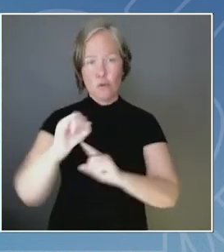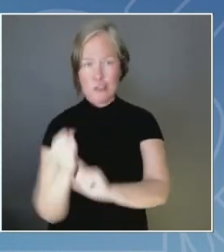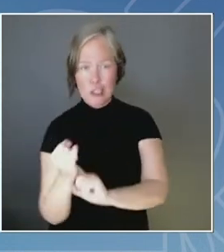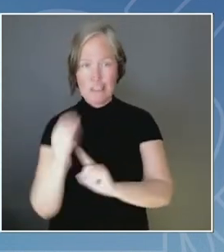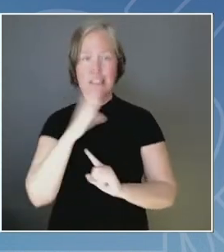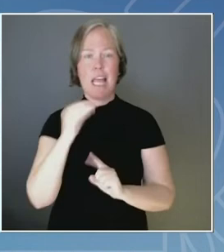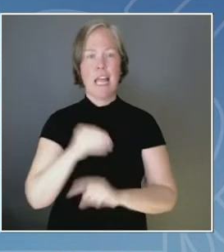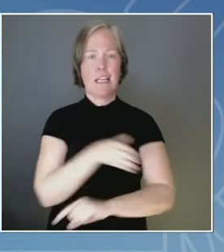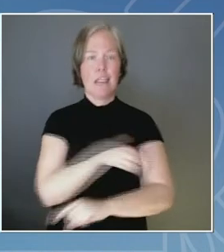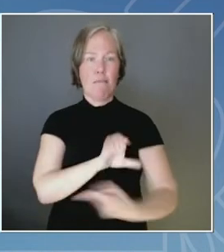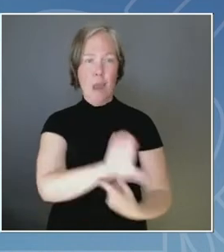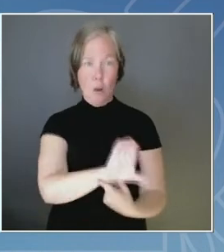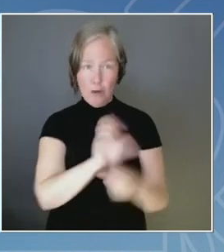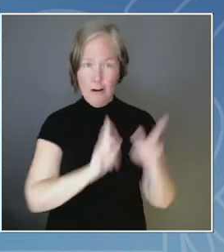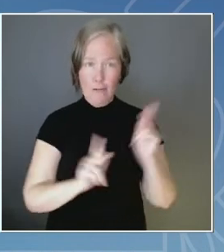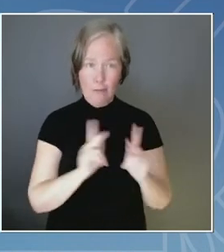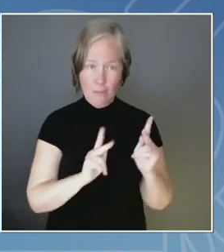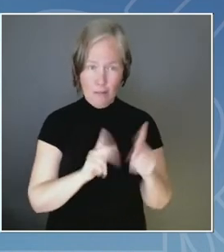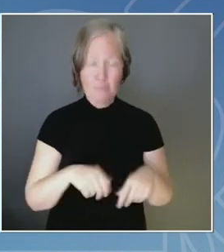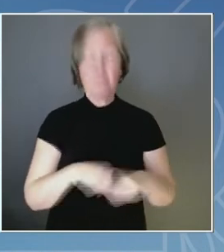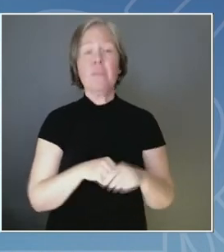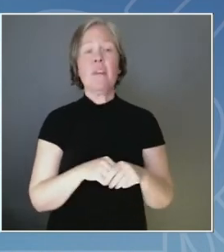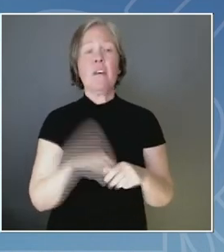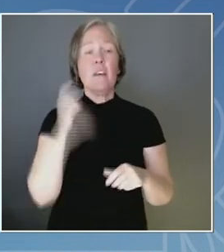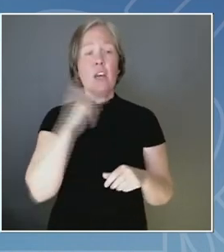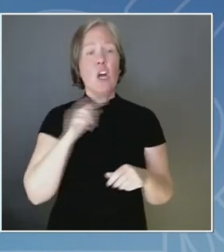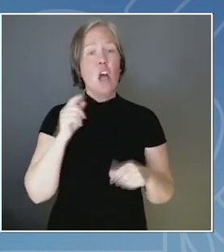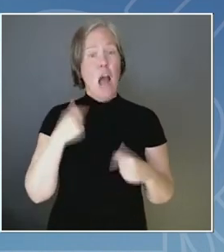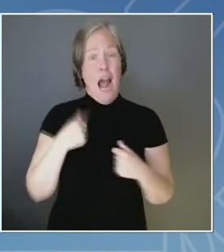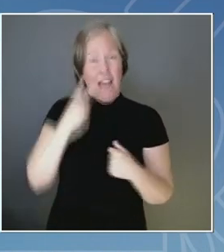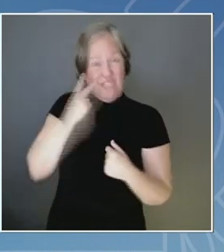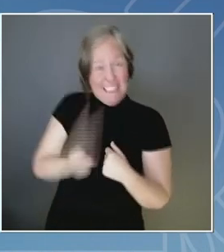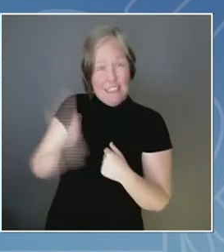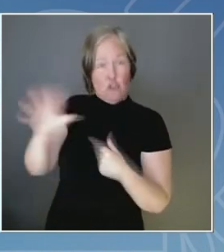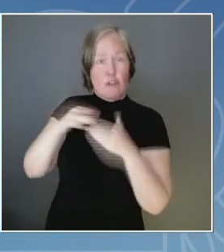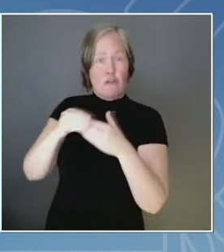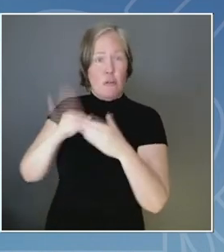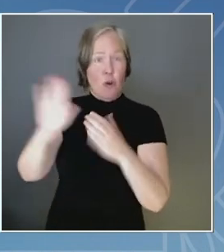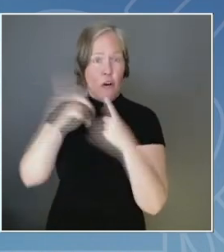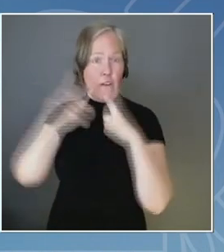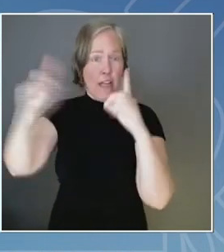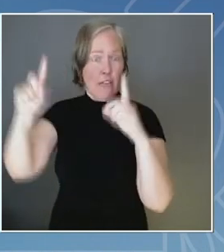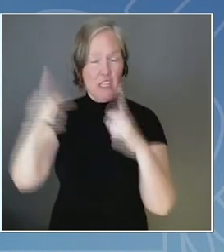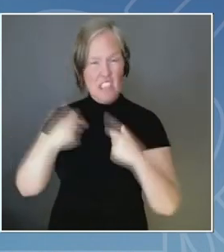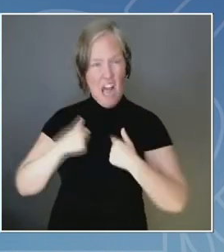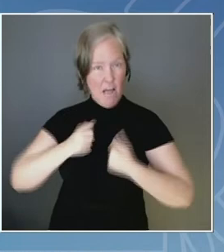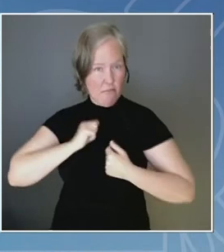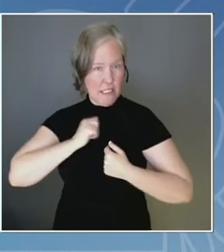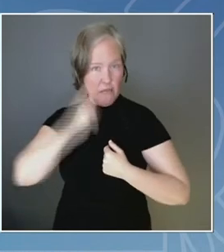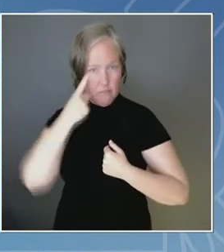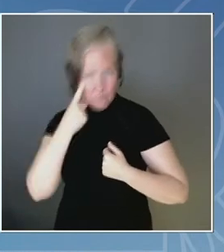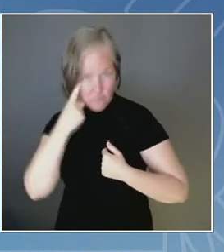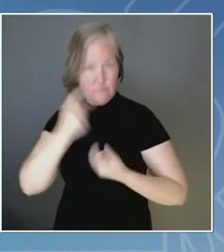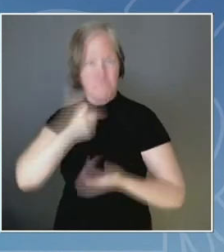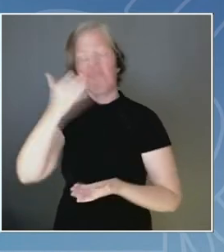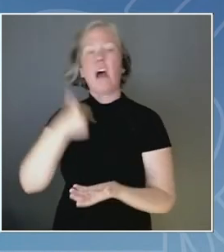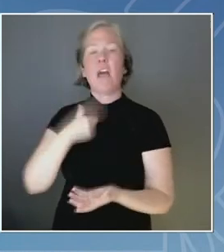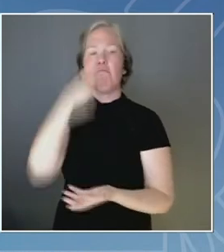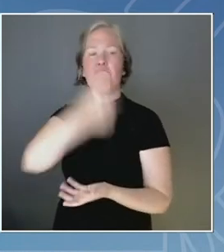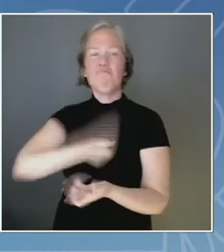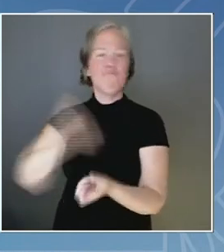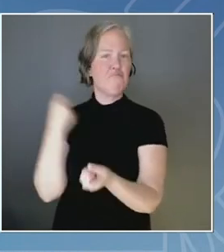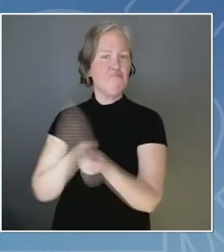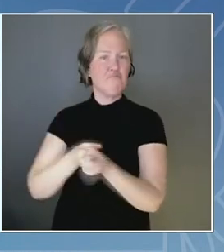as someone who has seen up close Erica's leadership and effectiveness, I can testify that she and her team have made significant and historic strides